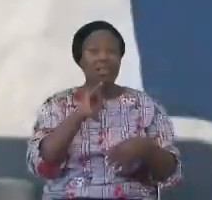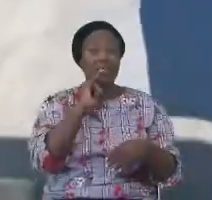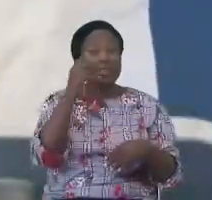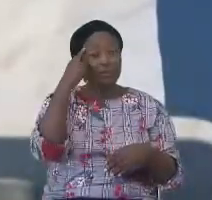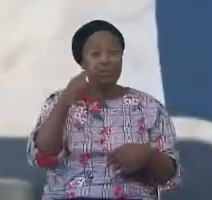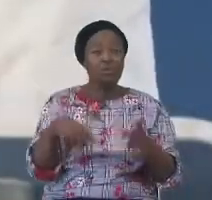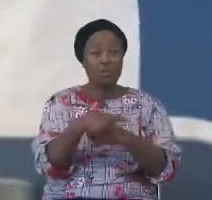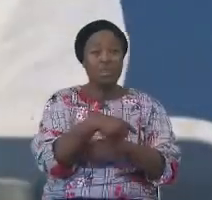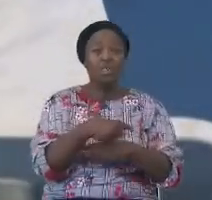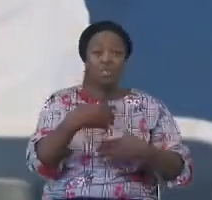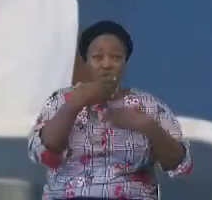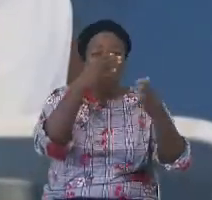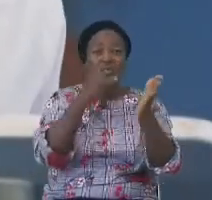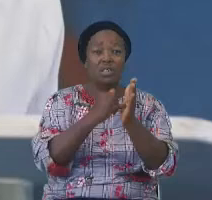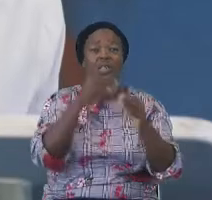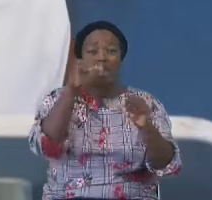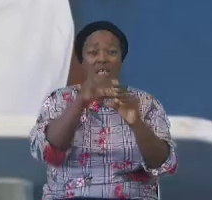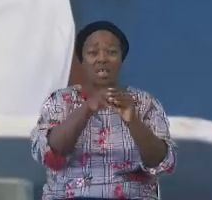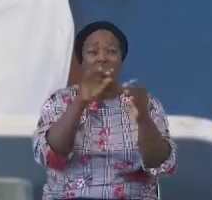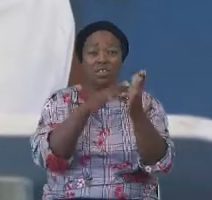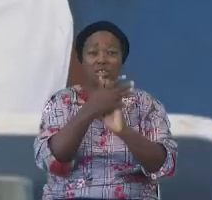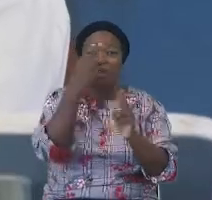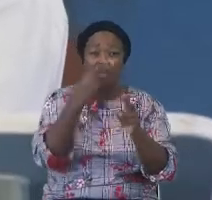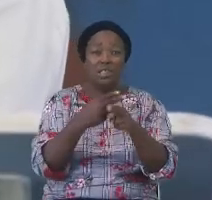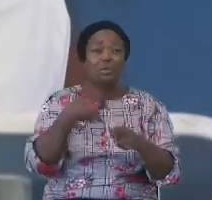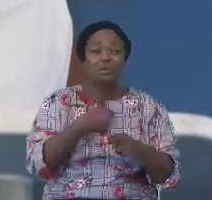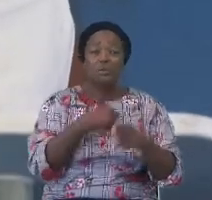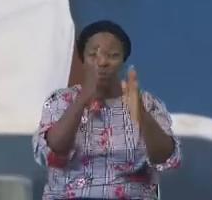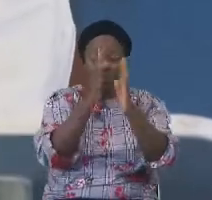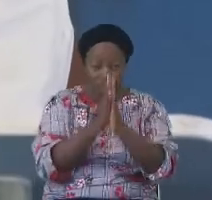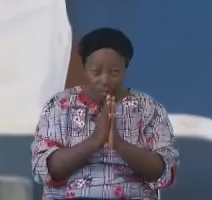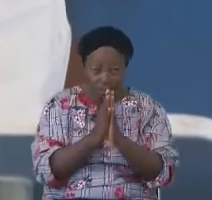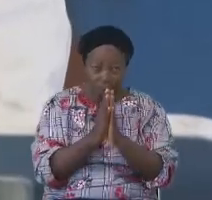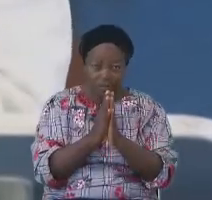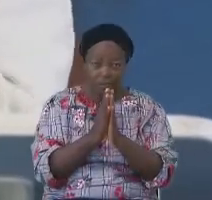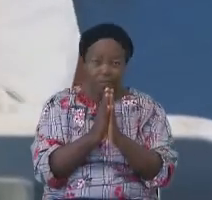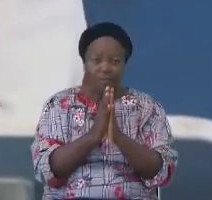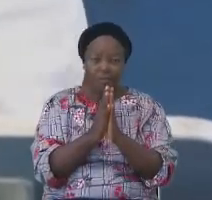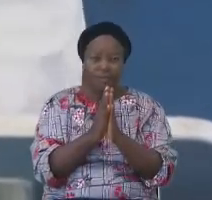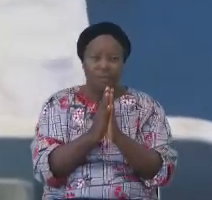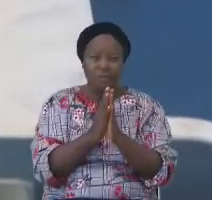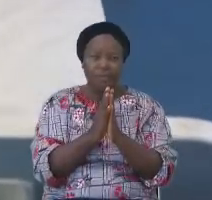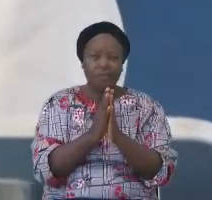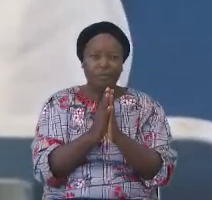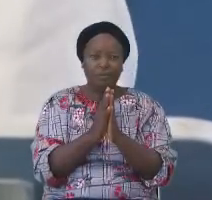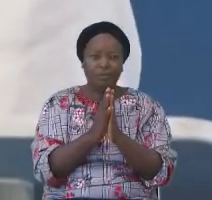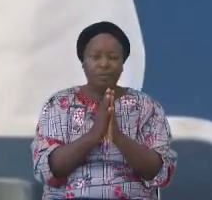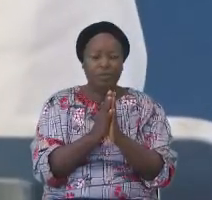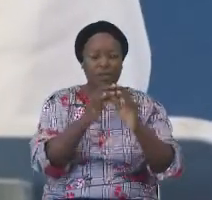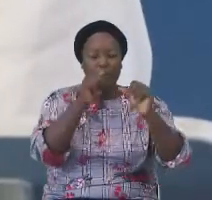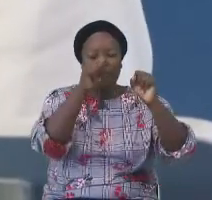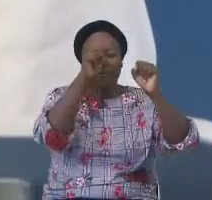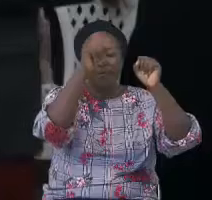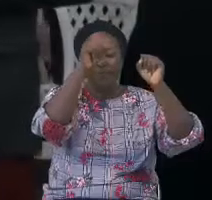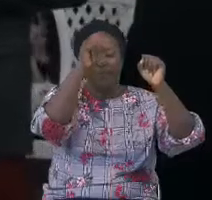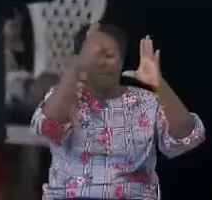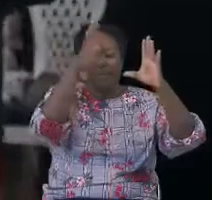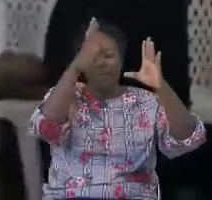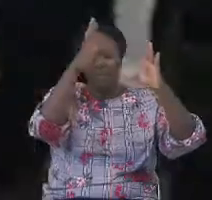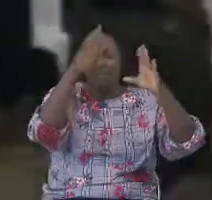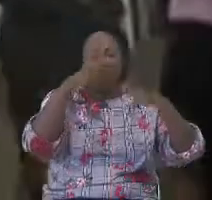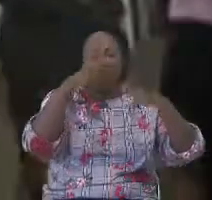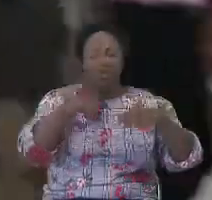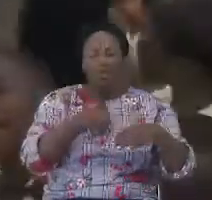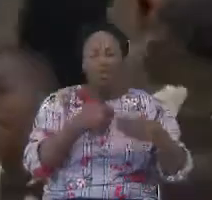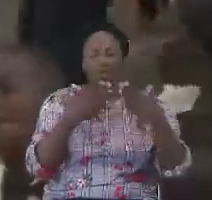if you believe everything you have heard is for you today i said in jesus name we pray